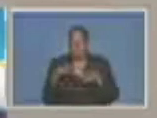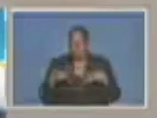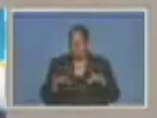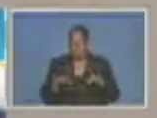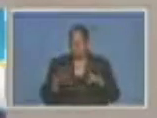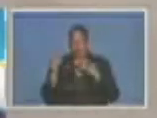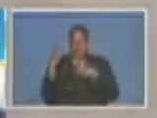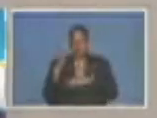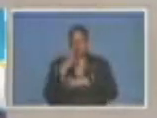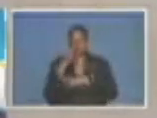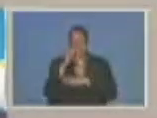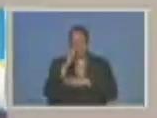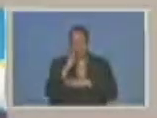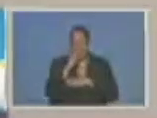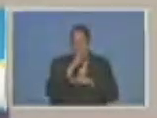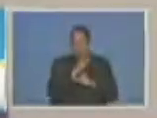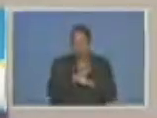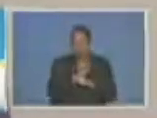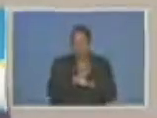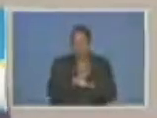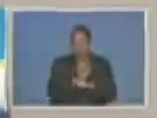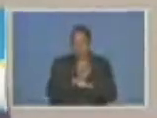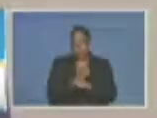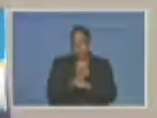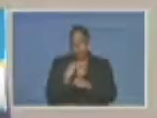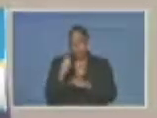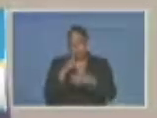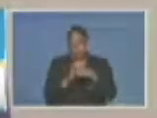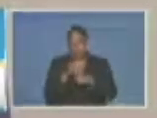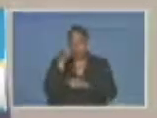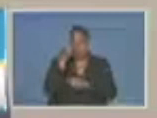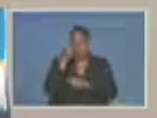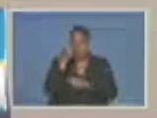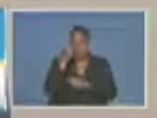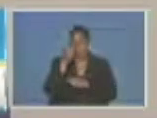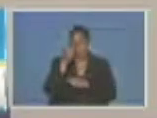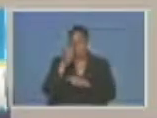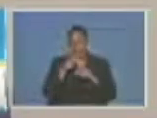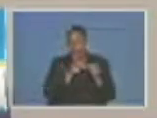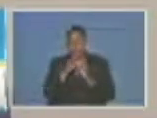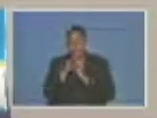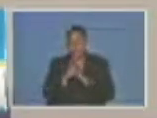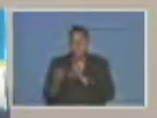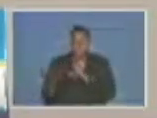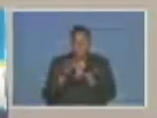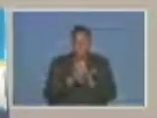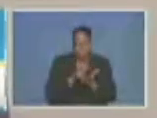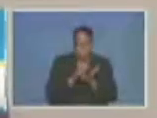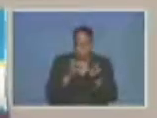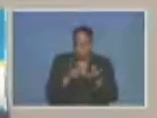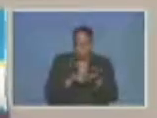Feeding Network operates is that we're the umbrella organization. So we bring in the funds, we do